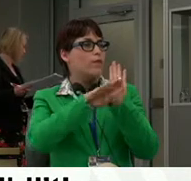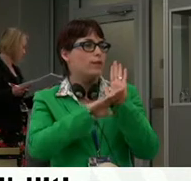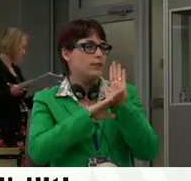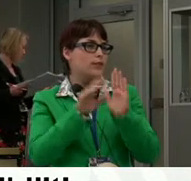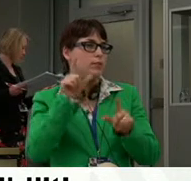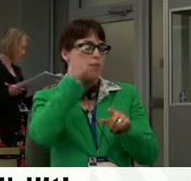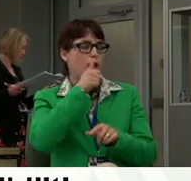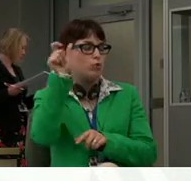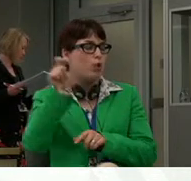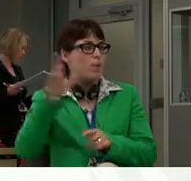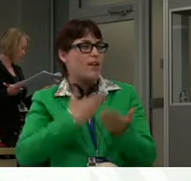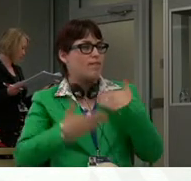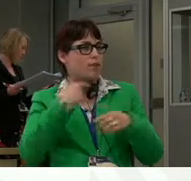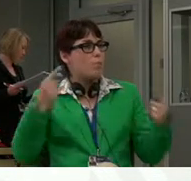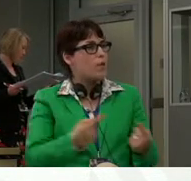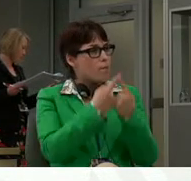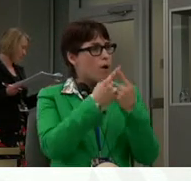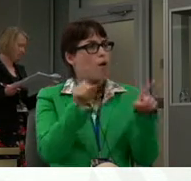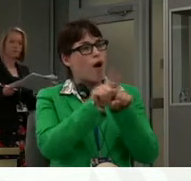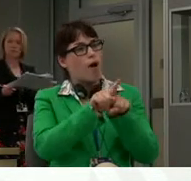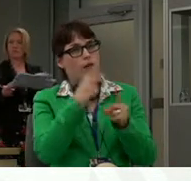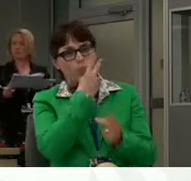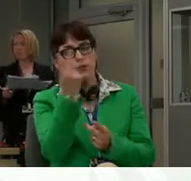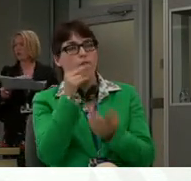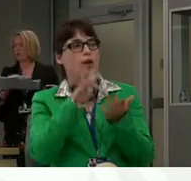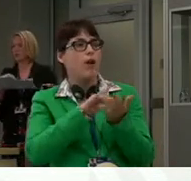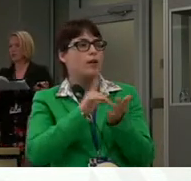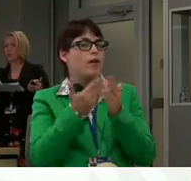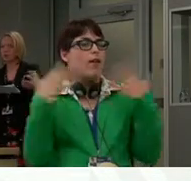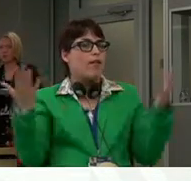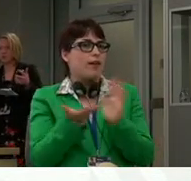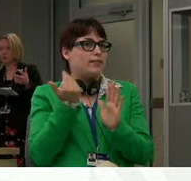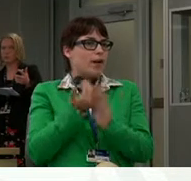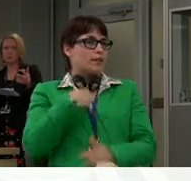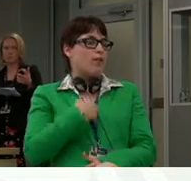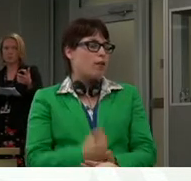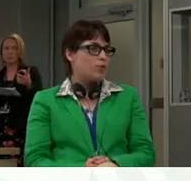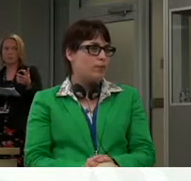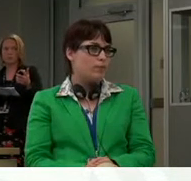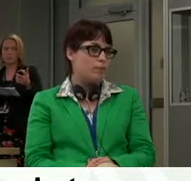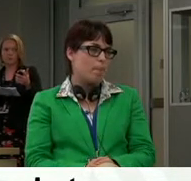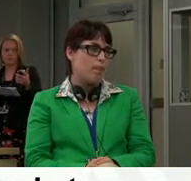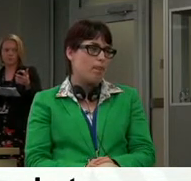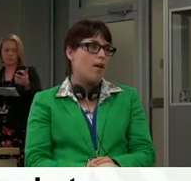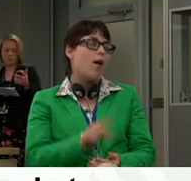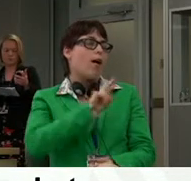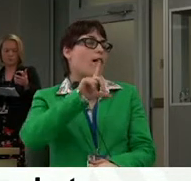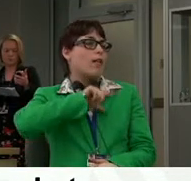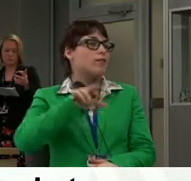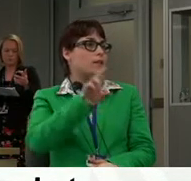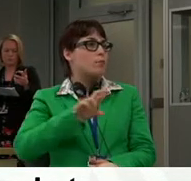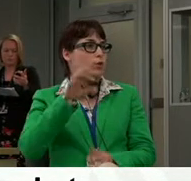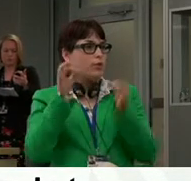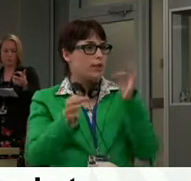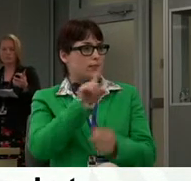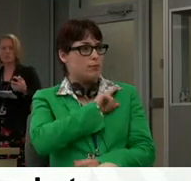circumstances for their families and themselves. The goal of this conference is to discuss about the progress of the EU and its member states with